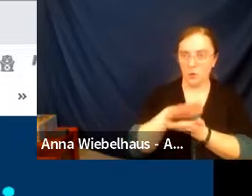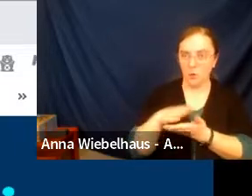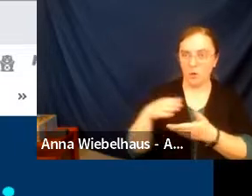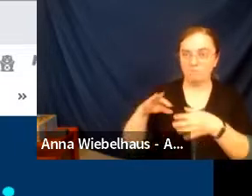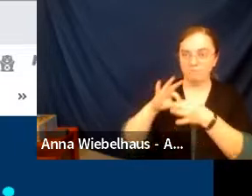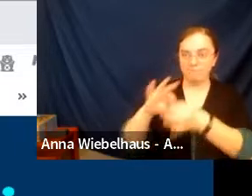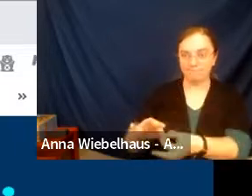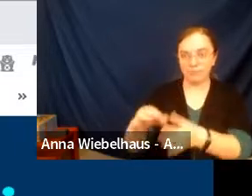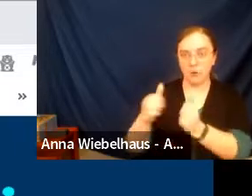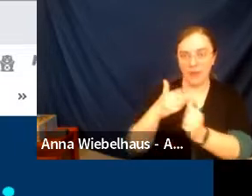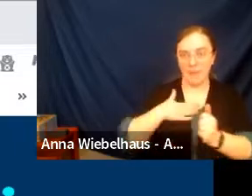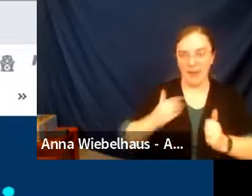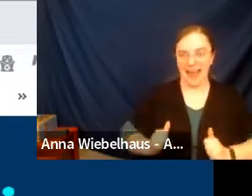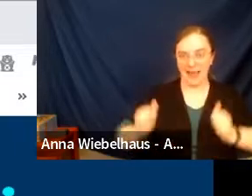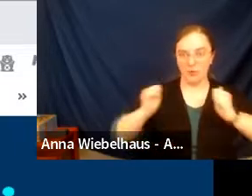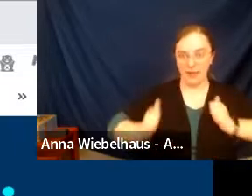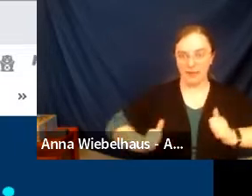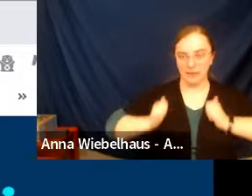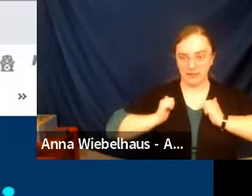a different school.